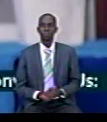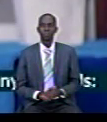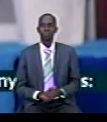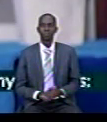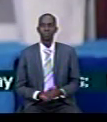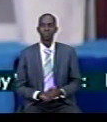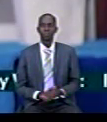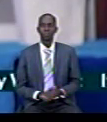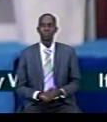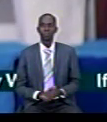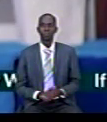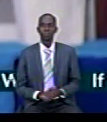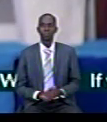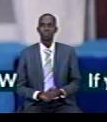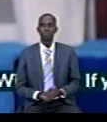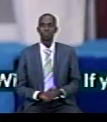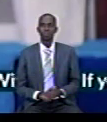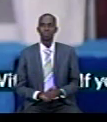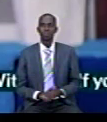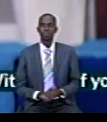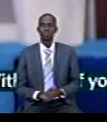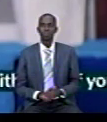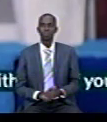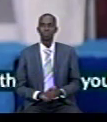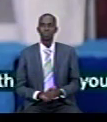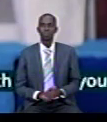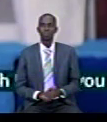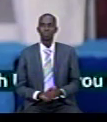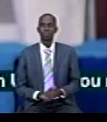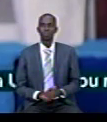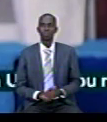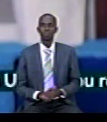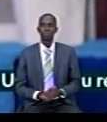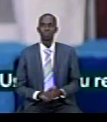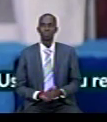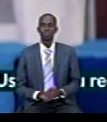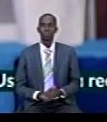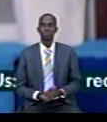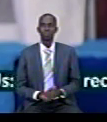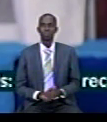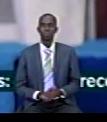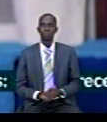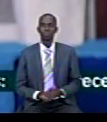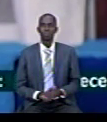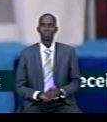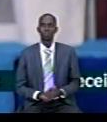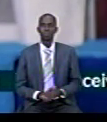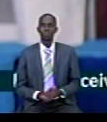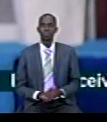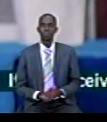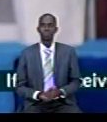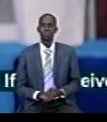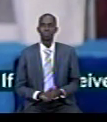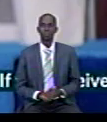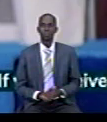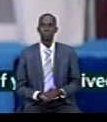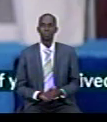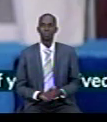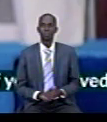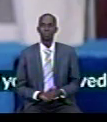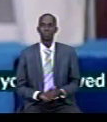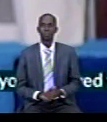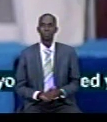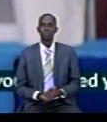amma jiya na fara samun miraku a wurin taronga bayan da aka yi addu'a